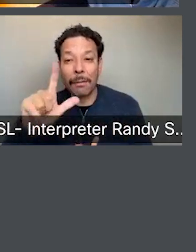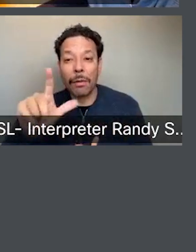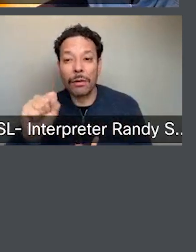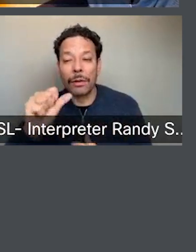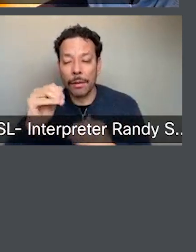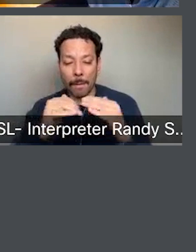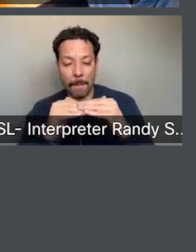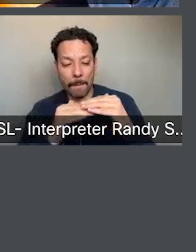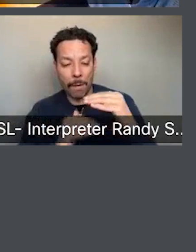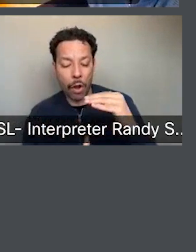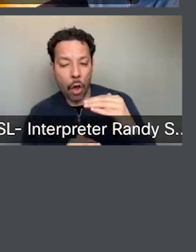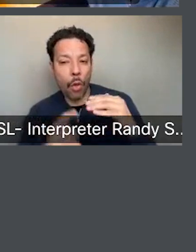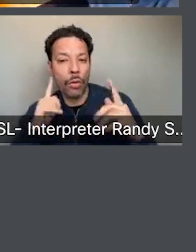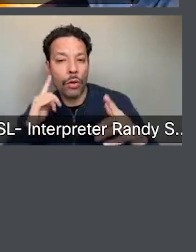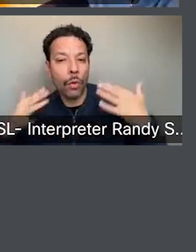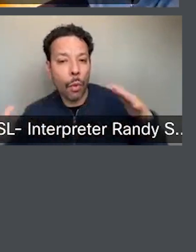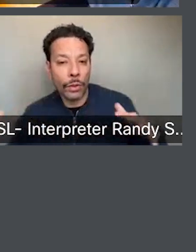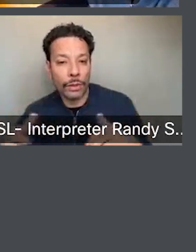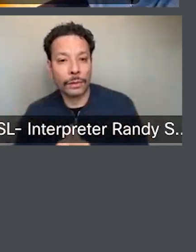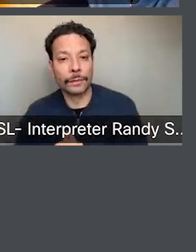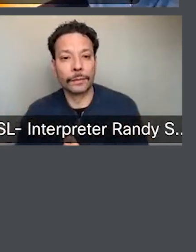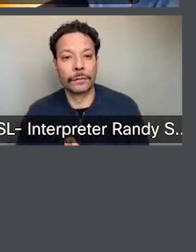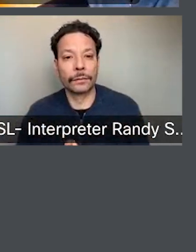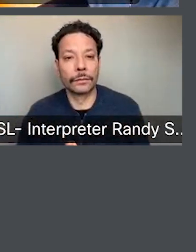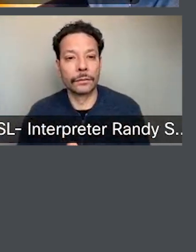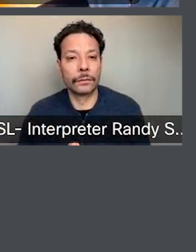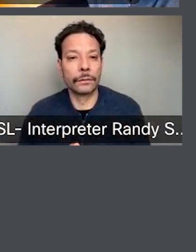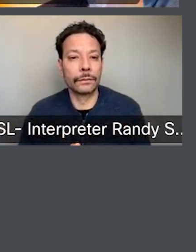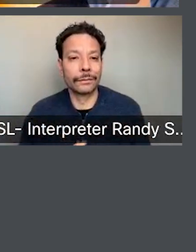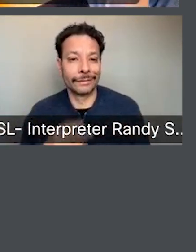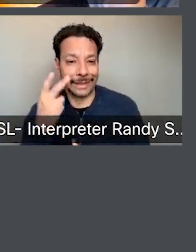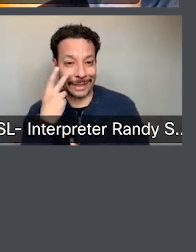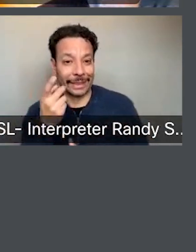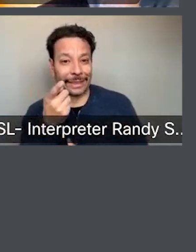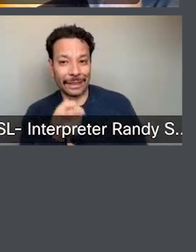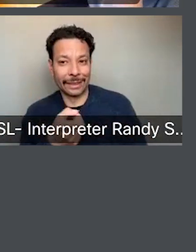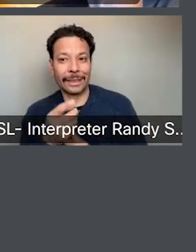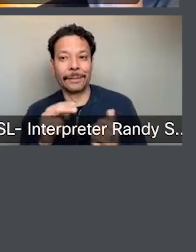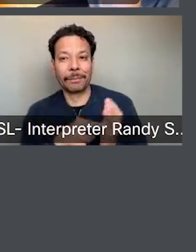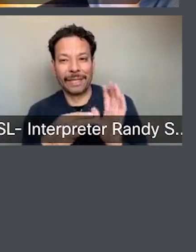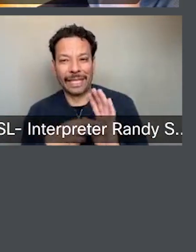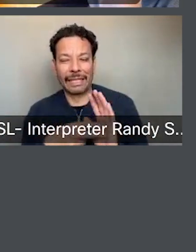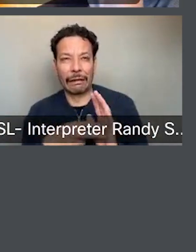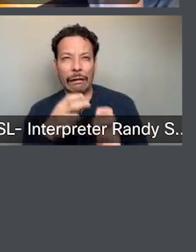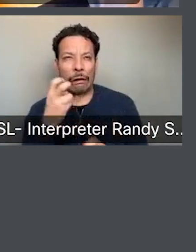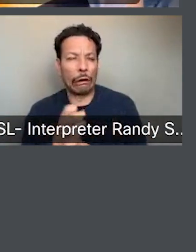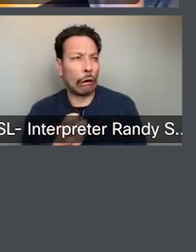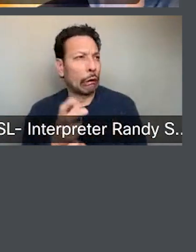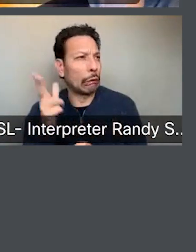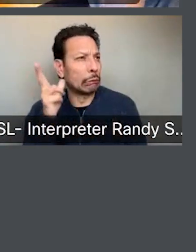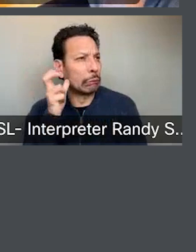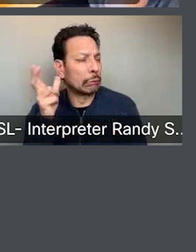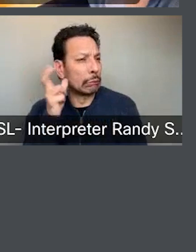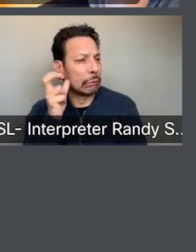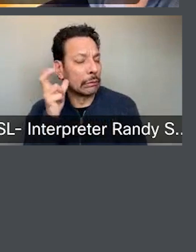noise. And so obviously that would be a difficult listening situation. If it's 0, that